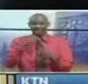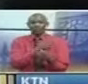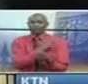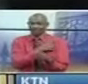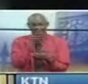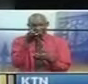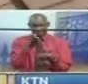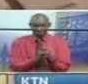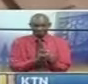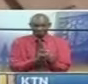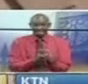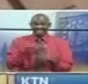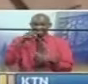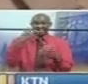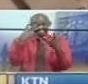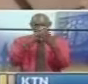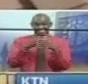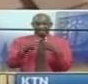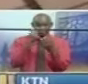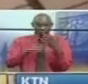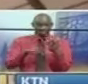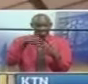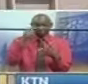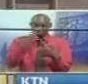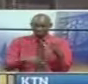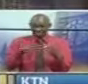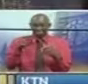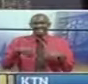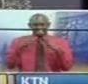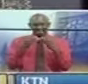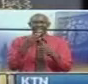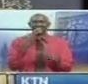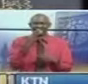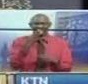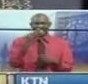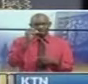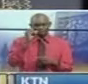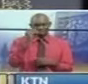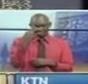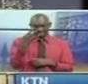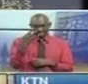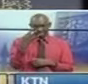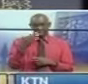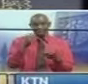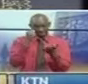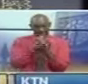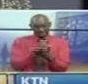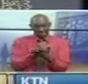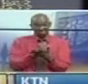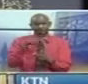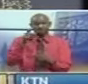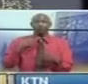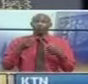Hospital. Waikenda's arrest comes after allegations of issuing about 300 entry permits irregularly to